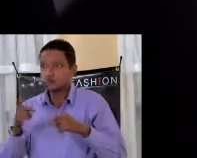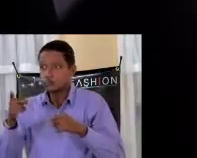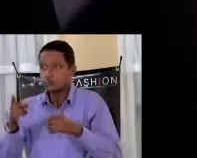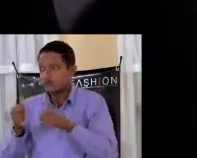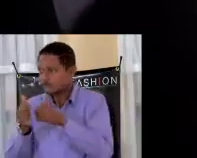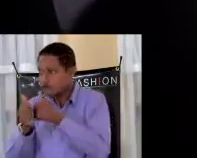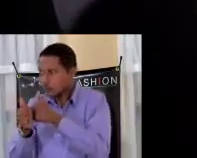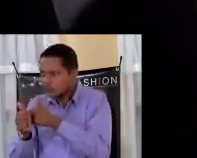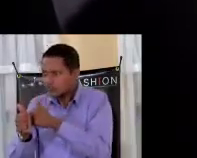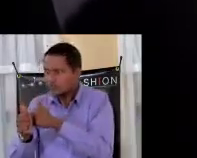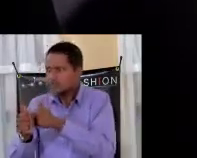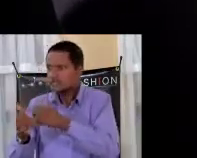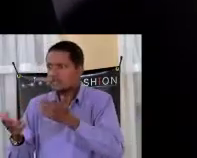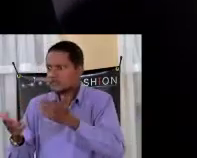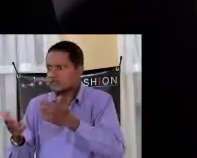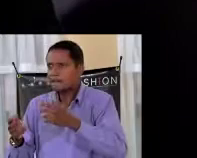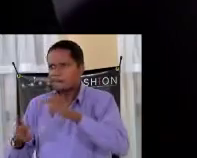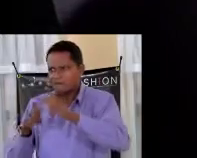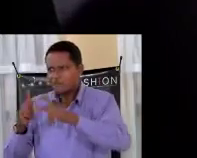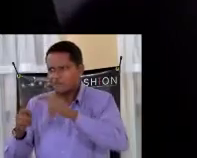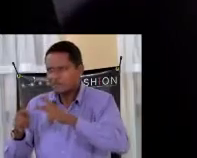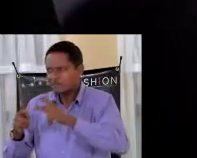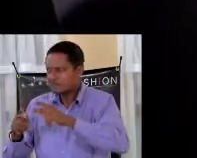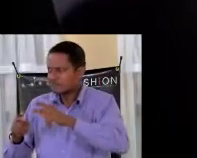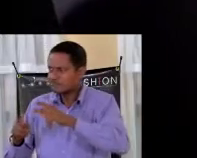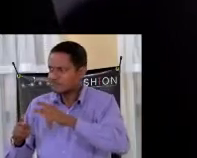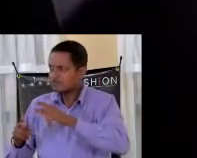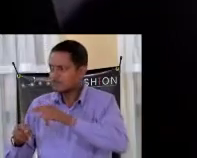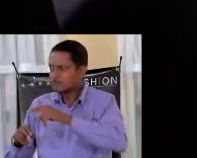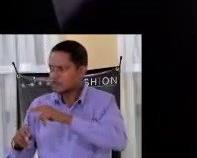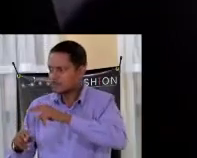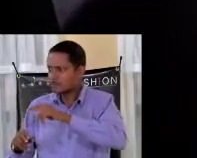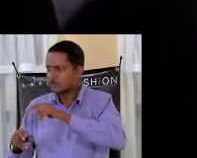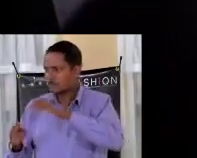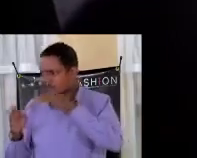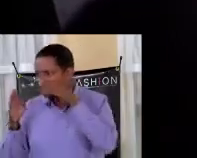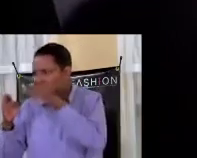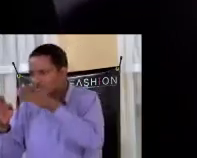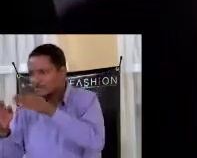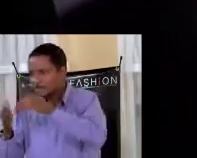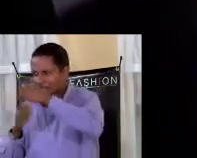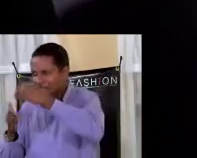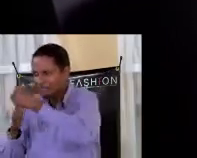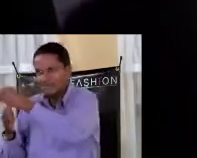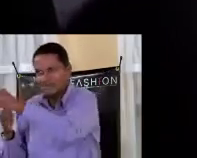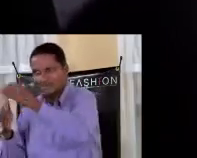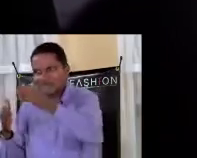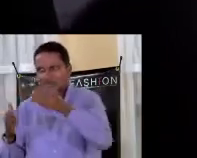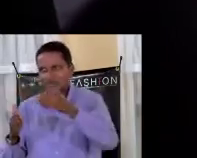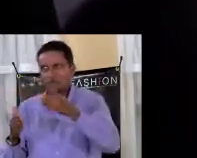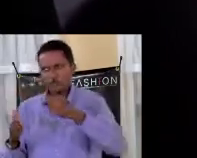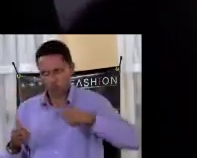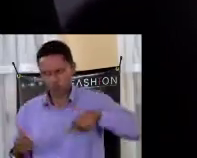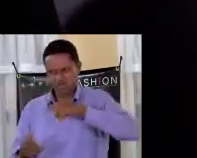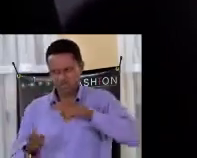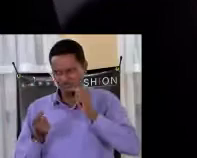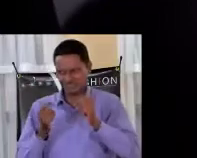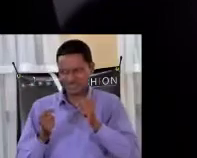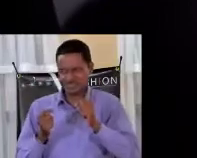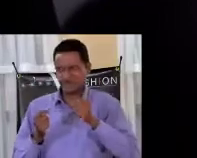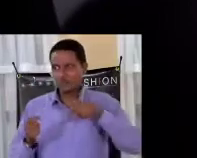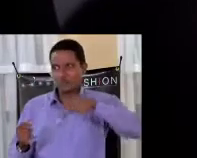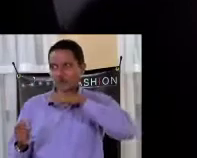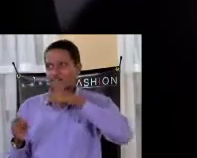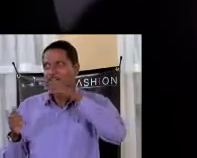trends. And when I say trends, that's pretty subjective. I know we are very internationally influenced as Trinis being bombarded by all